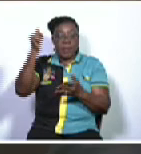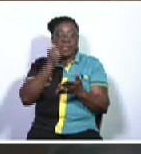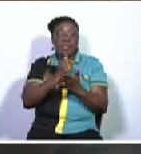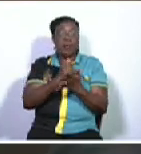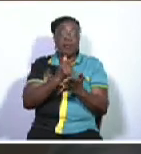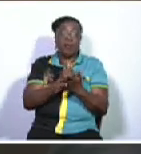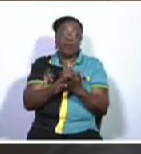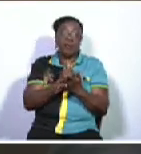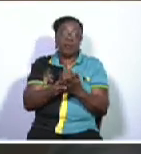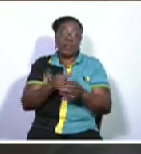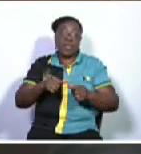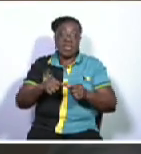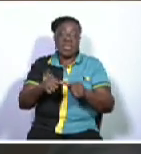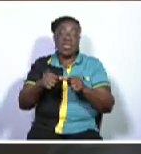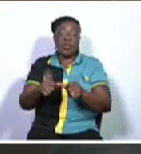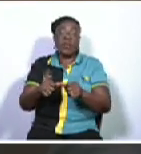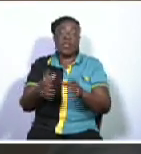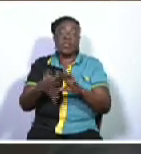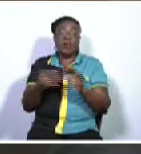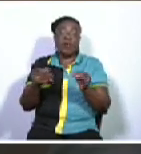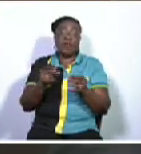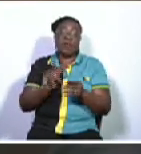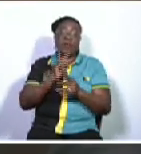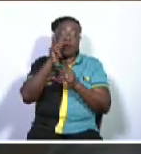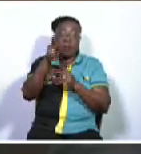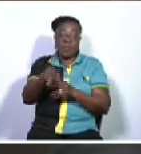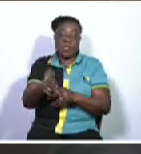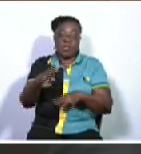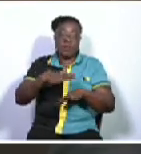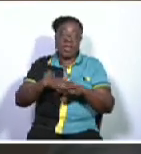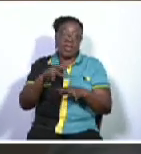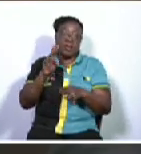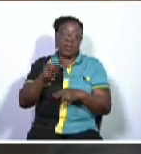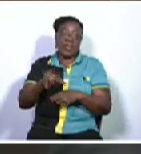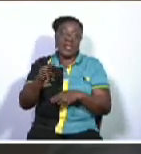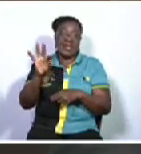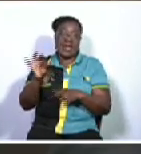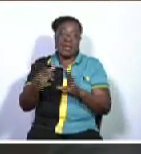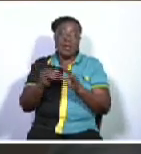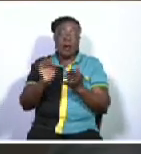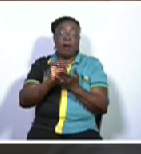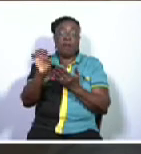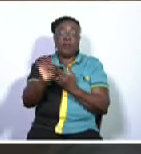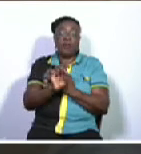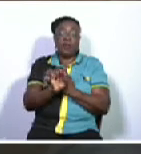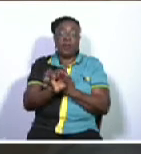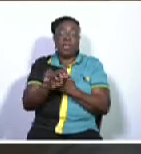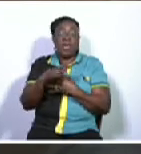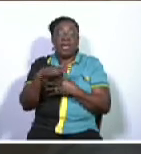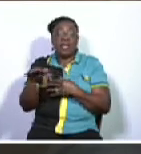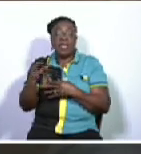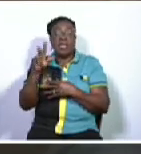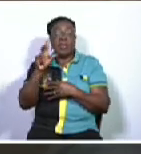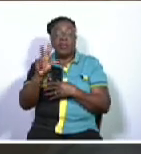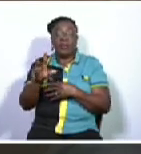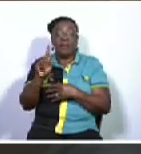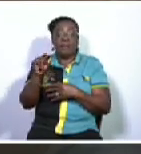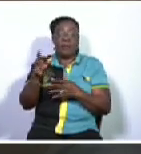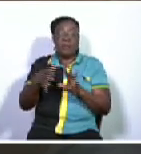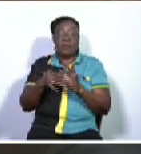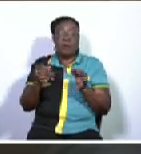approves the continuance of the proclamation made on the 29th day of June 2020 until the 31st day of July